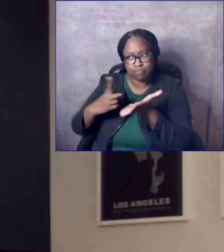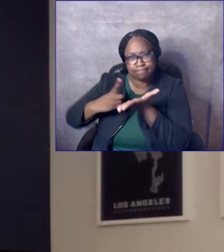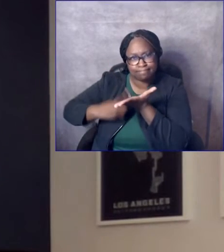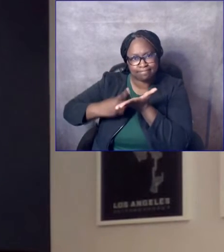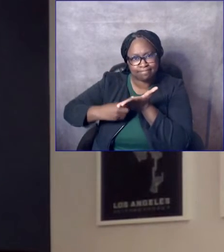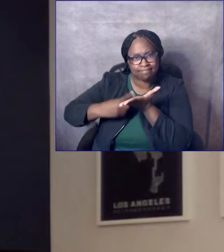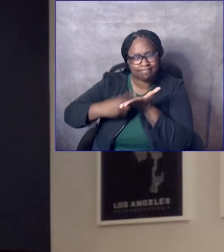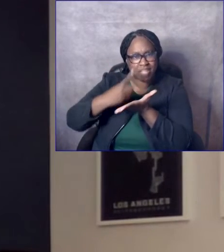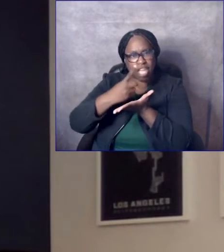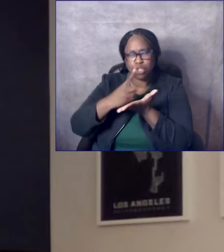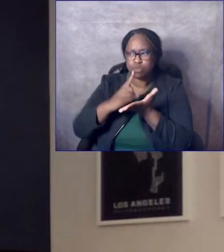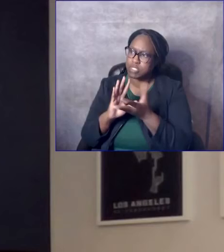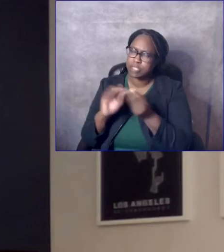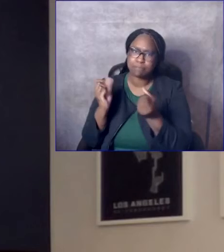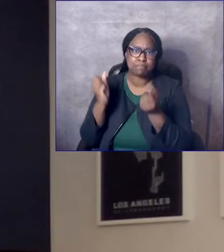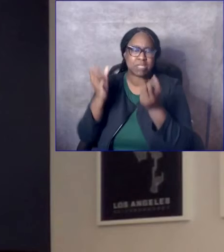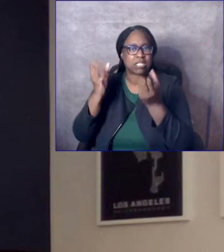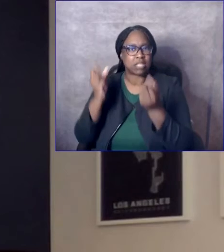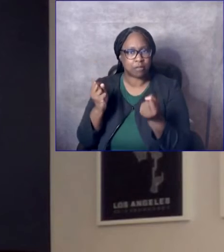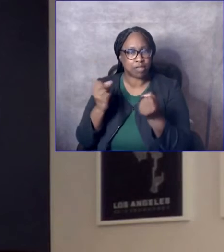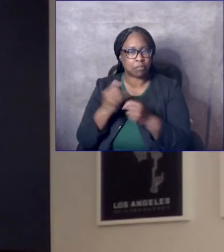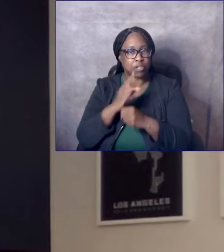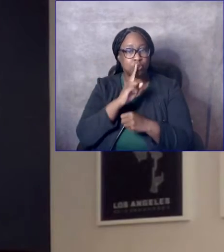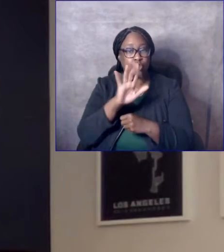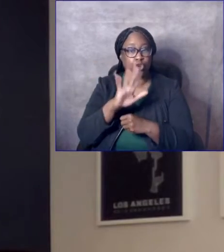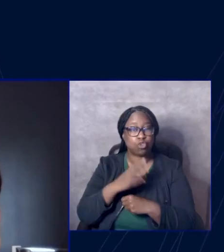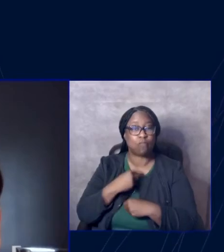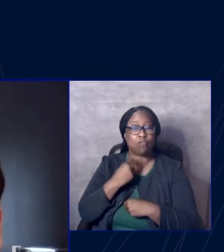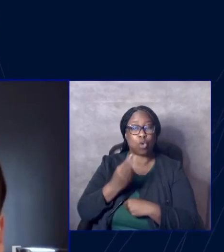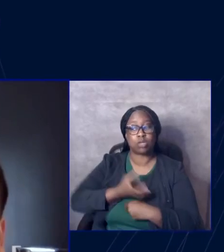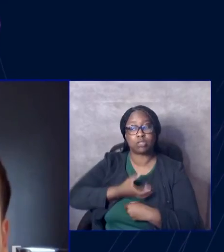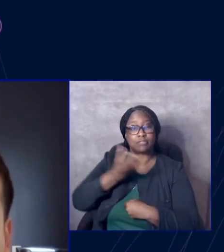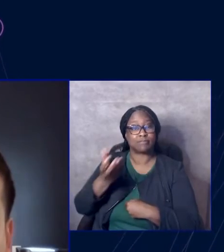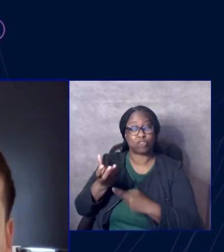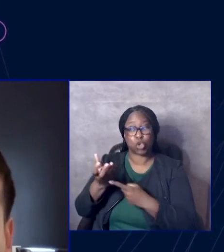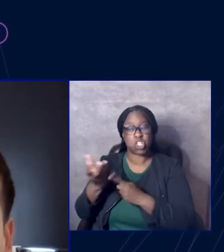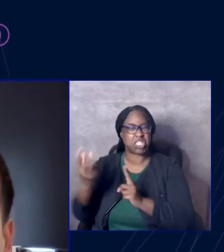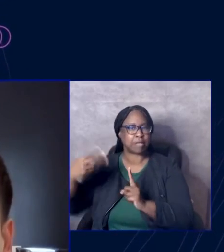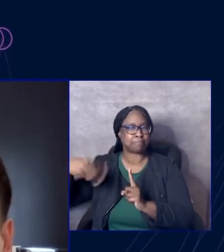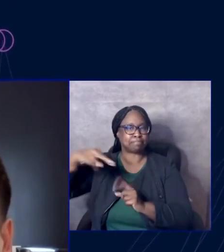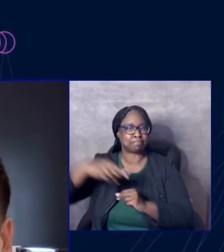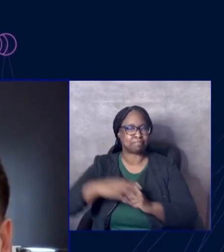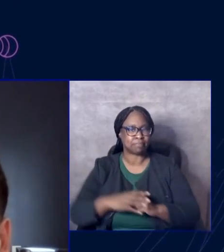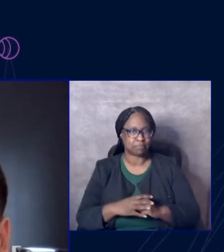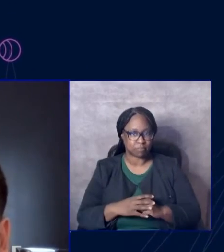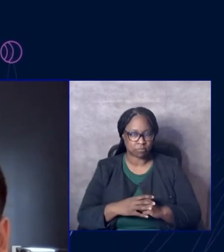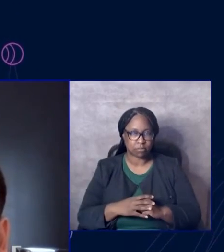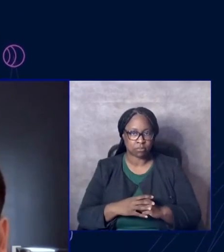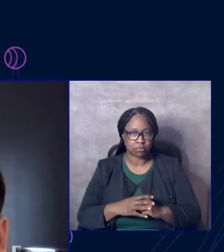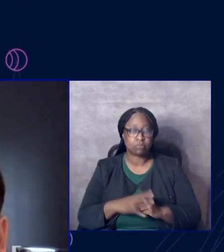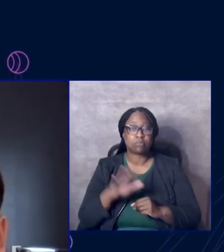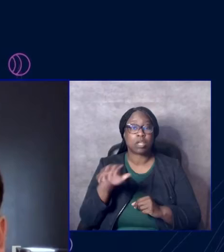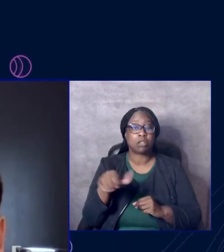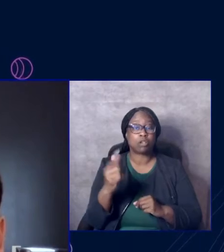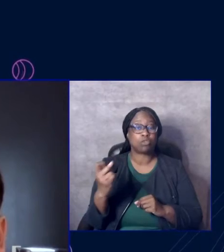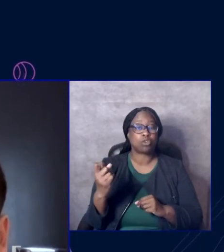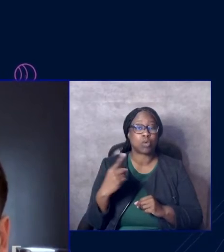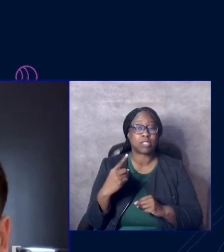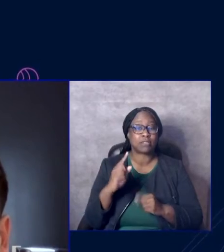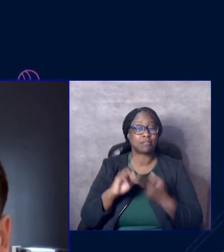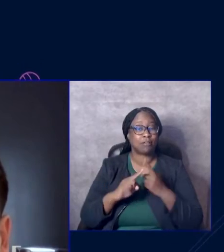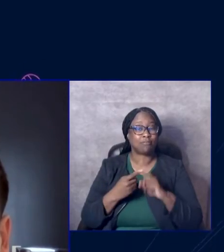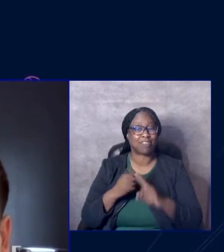that your voice is heard so you can really help out. We have another question coming in, and it's our friend Emily coming in from